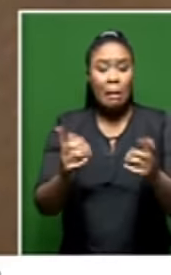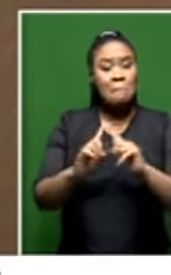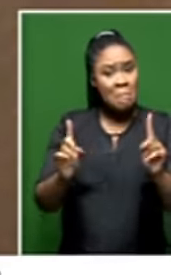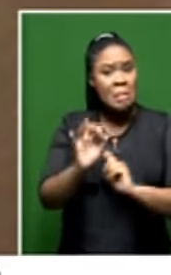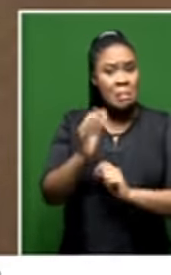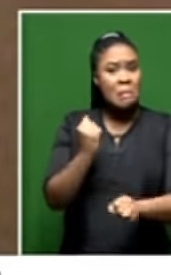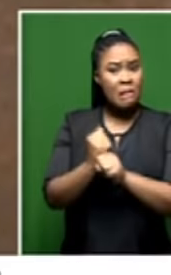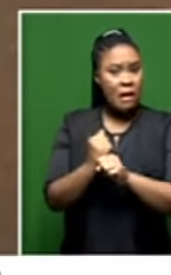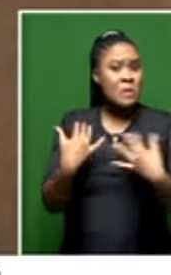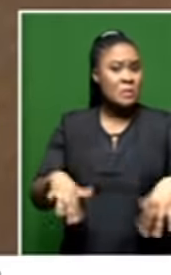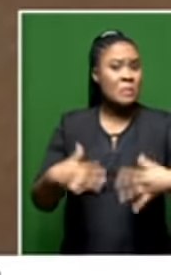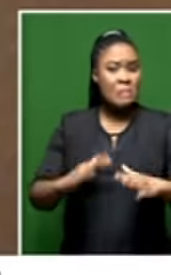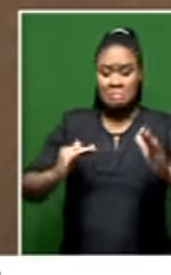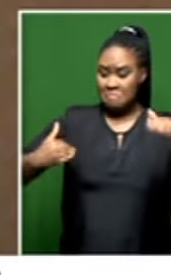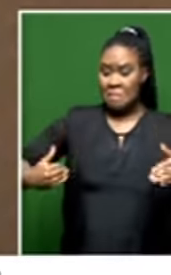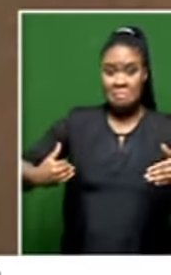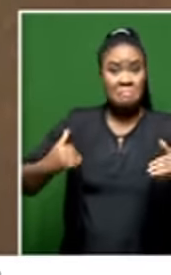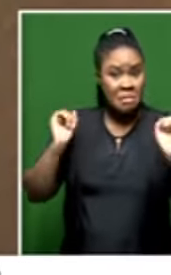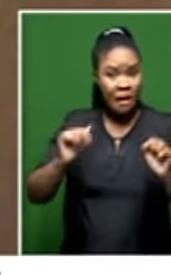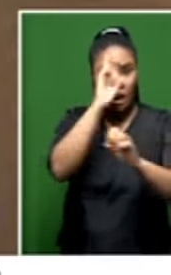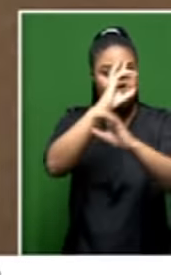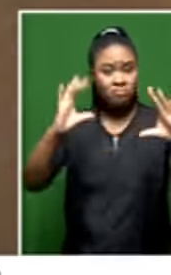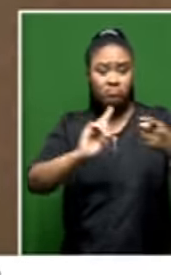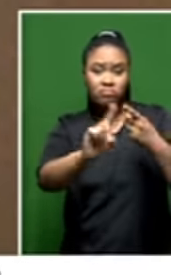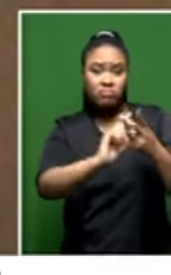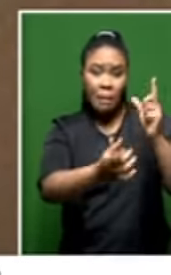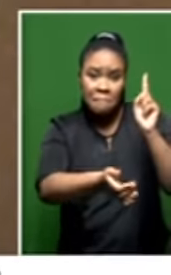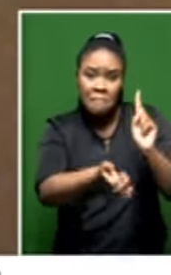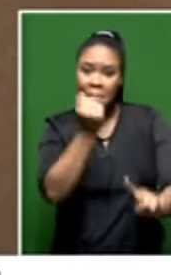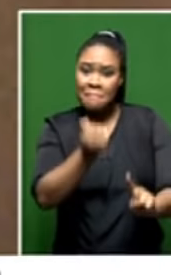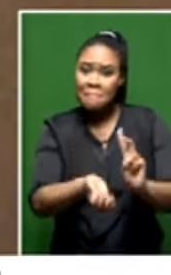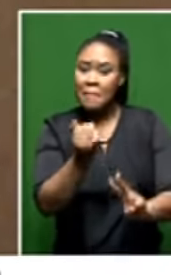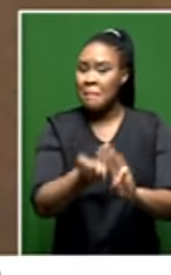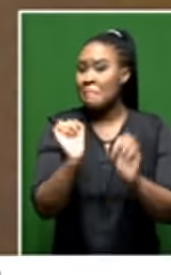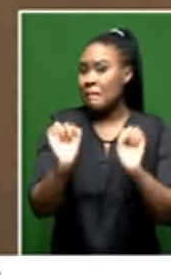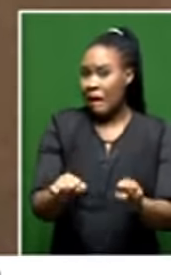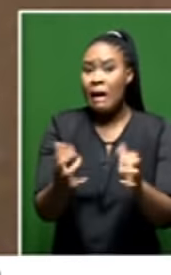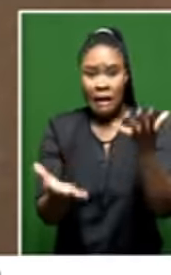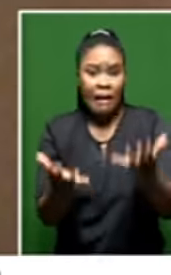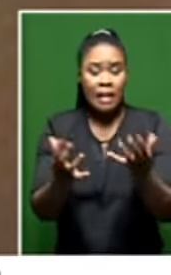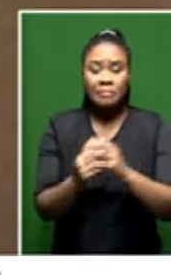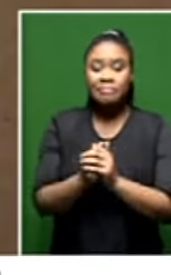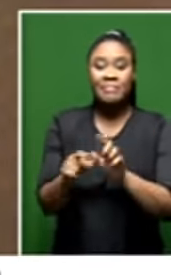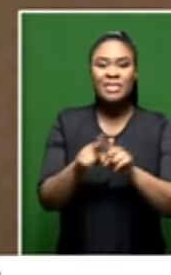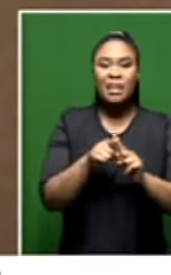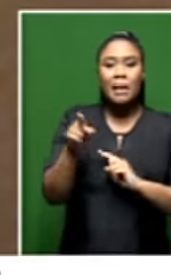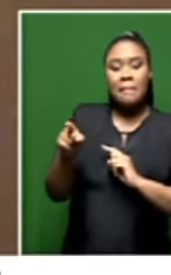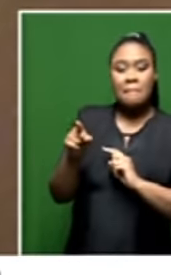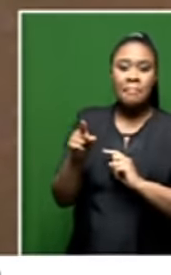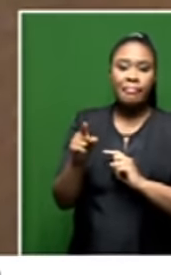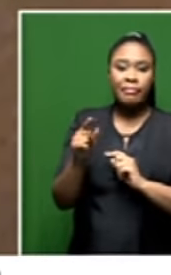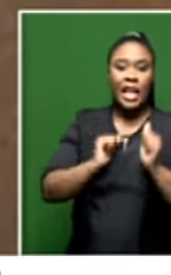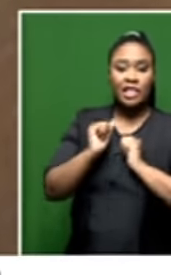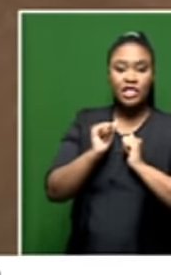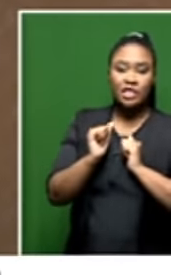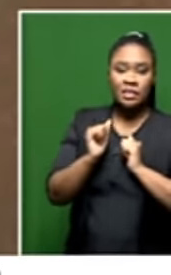a good chunk of time in which to do a lot of good work. The same goes for Justice Zondo. He's